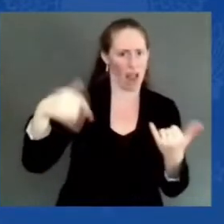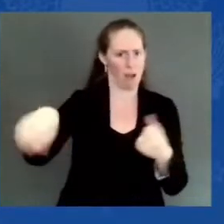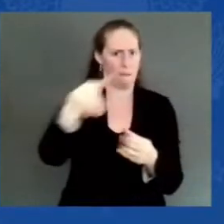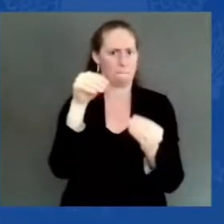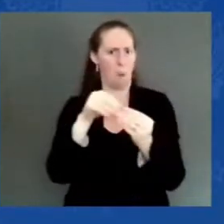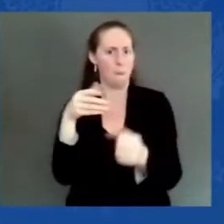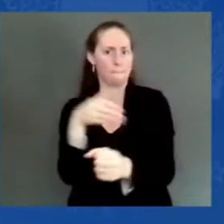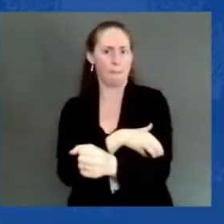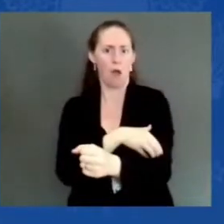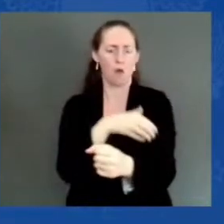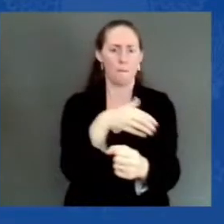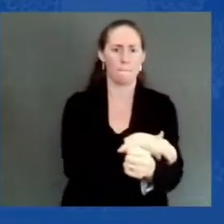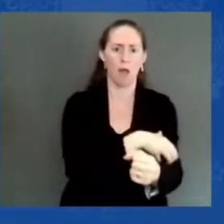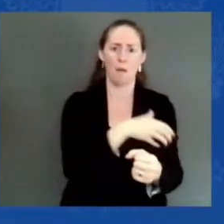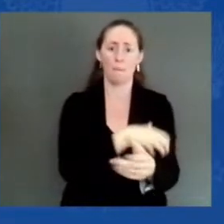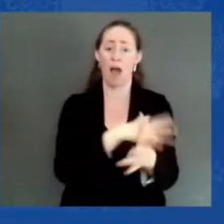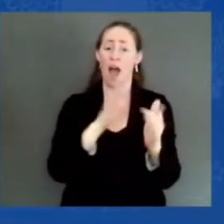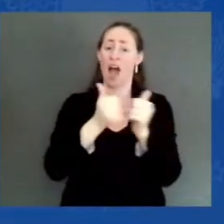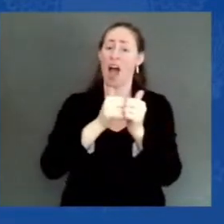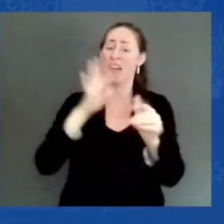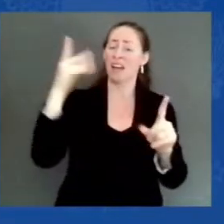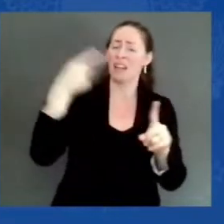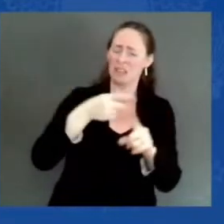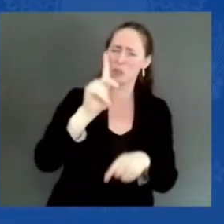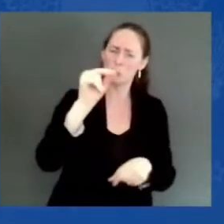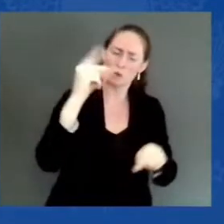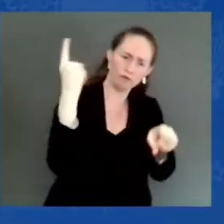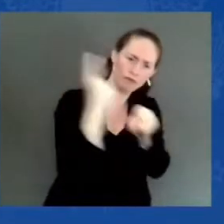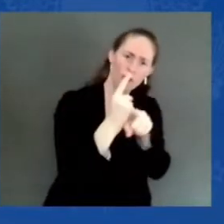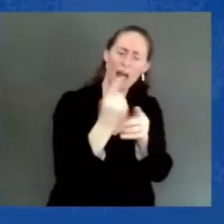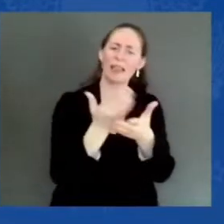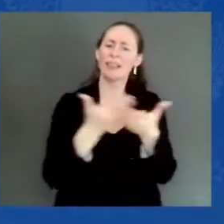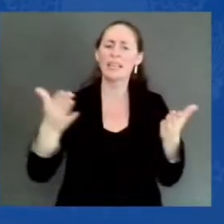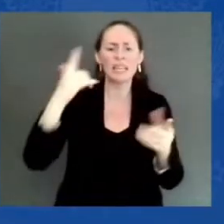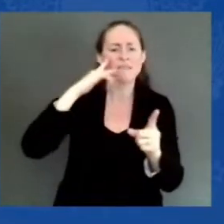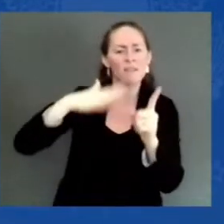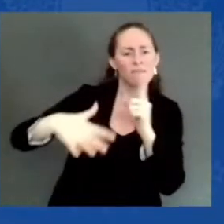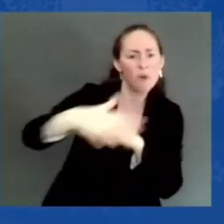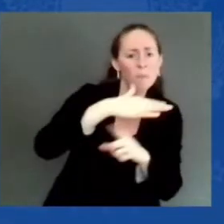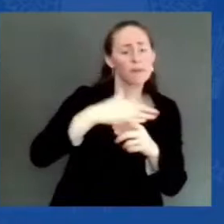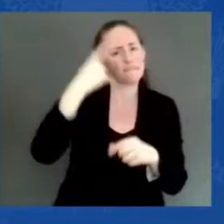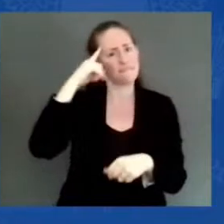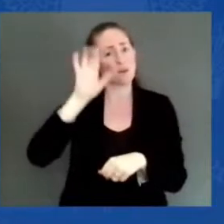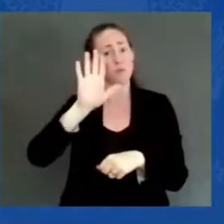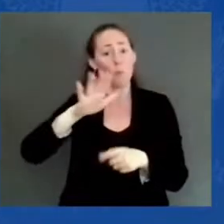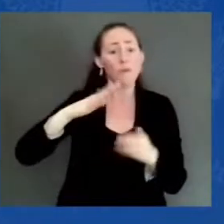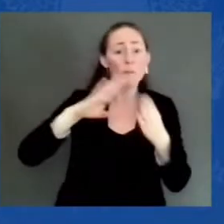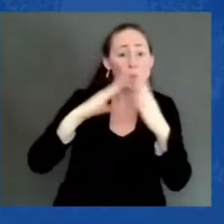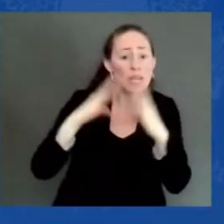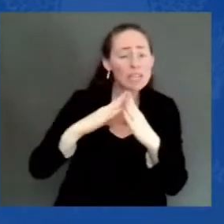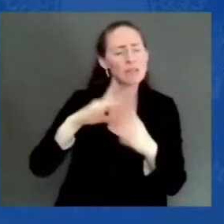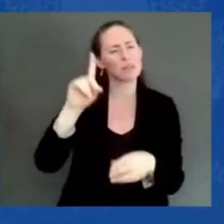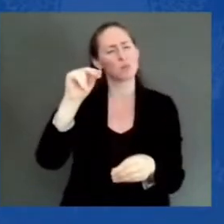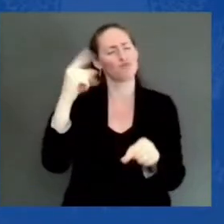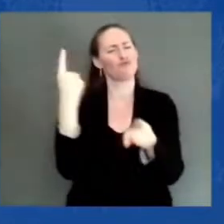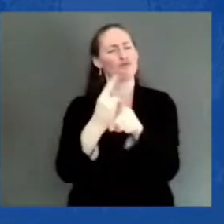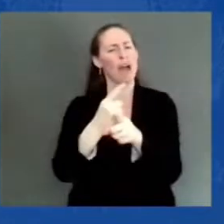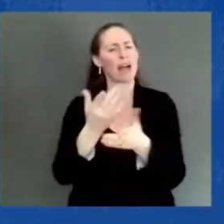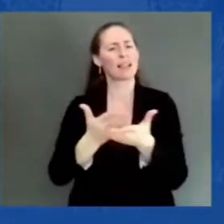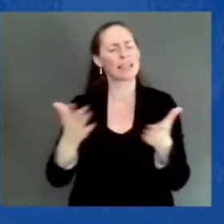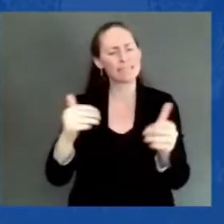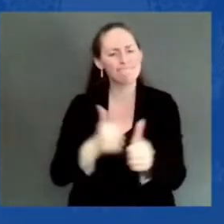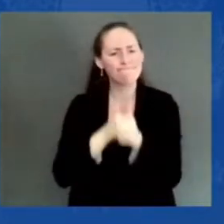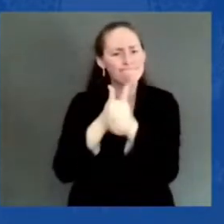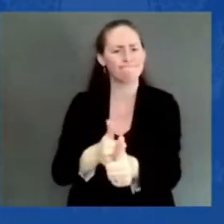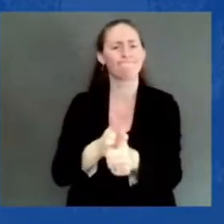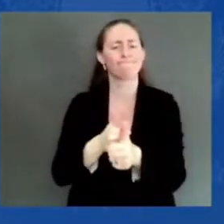Do the right thing for your employees, consumers, and your businesses. Let's remember, the key tool to